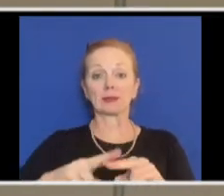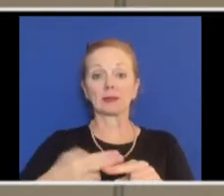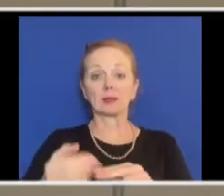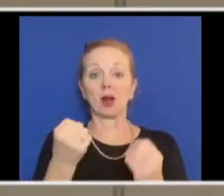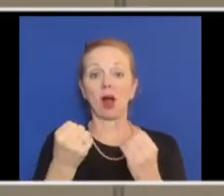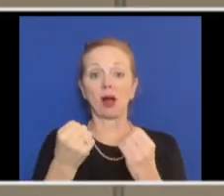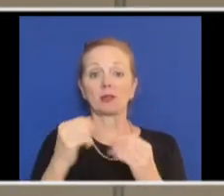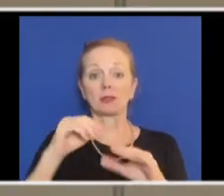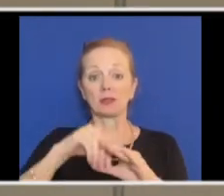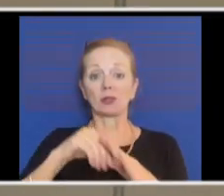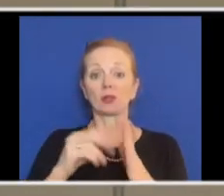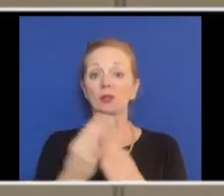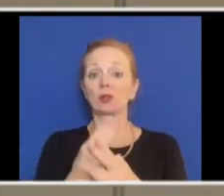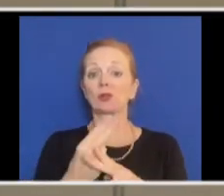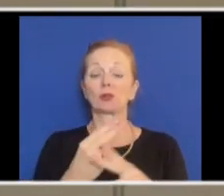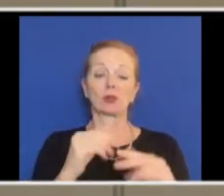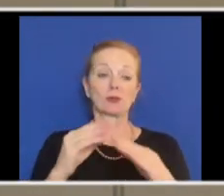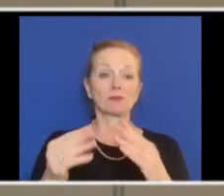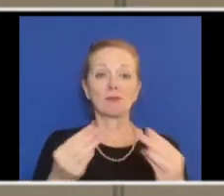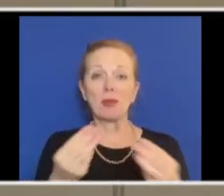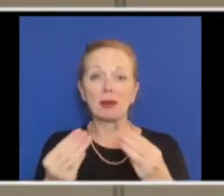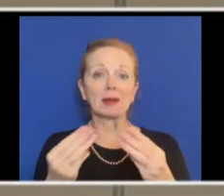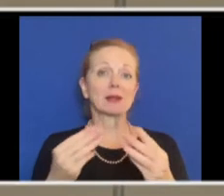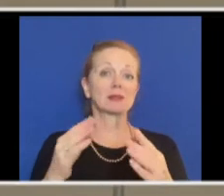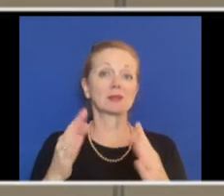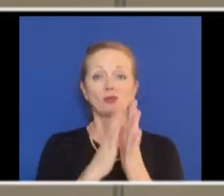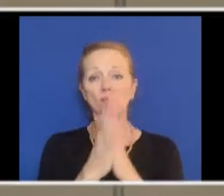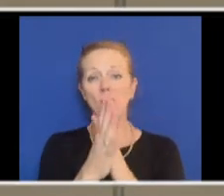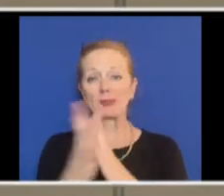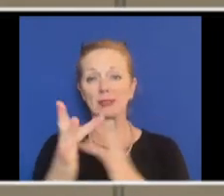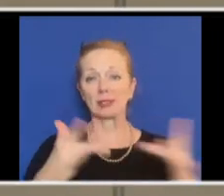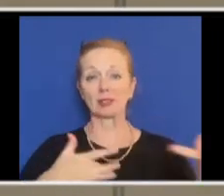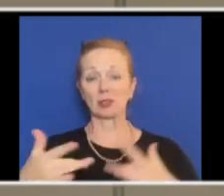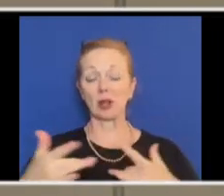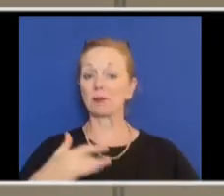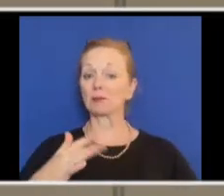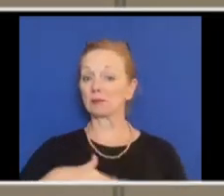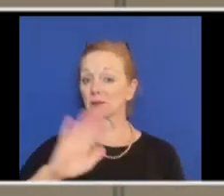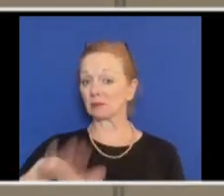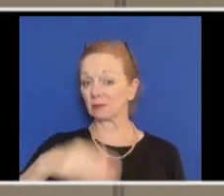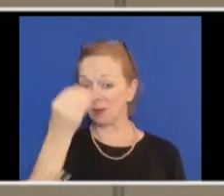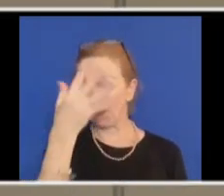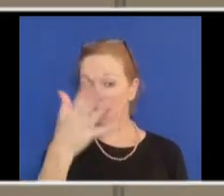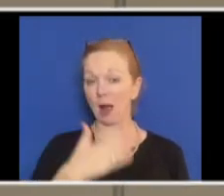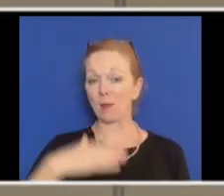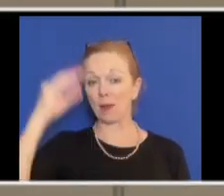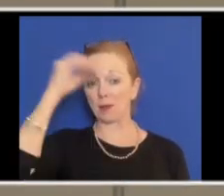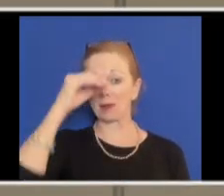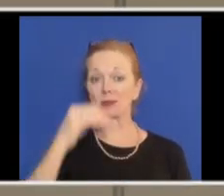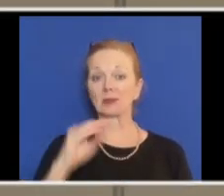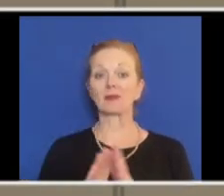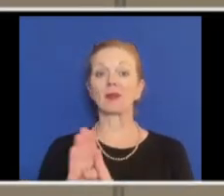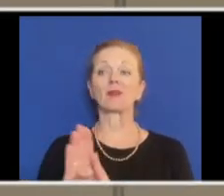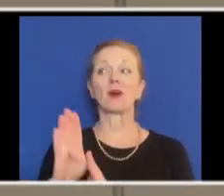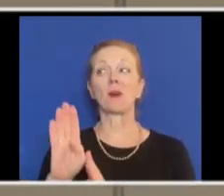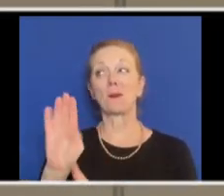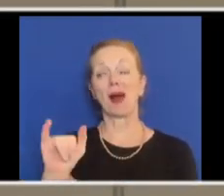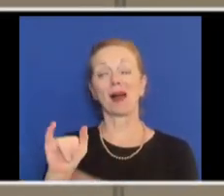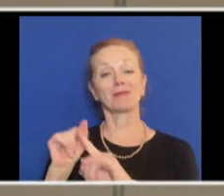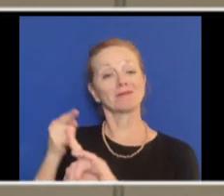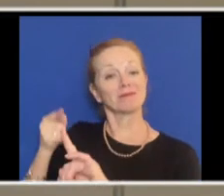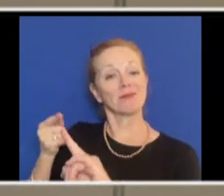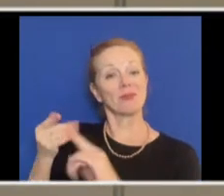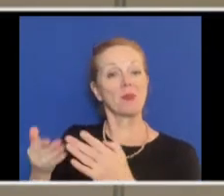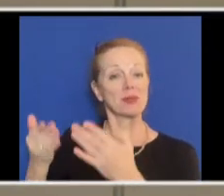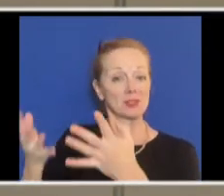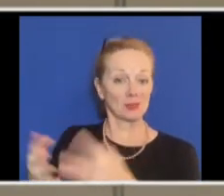uses and attempting to mitigate traffic concerns which in my opinion were primarily created by the petitioner in this